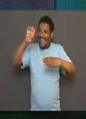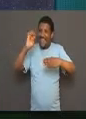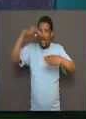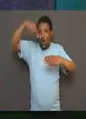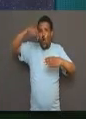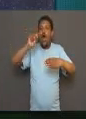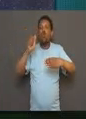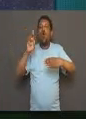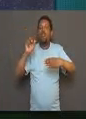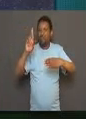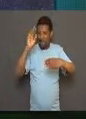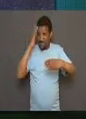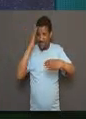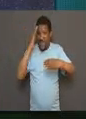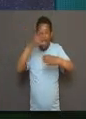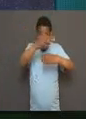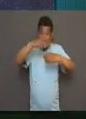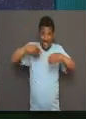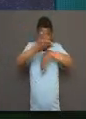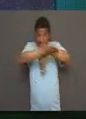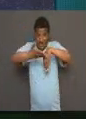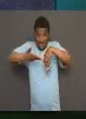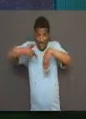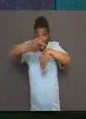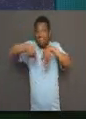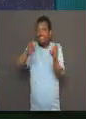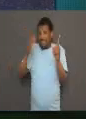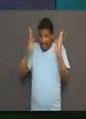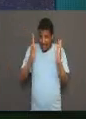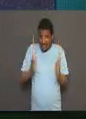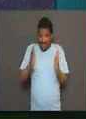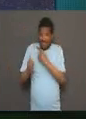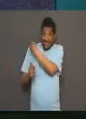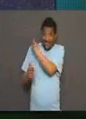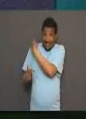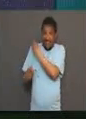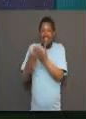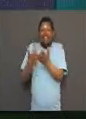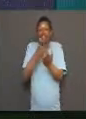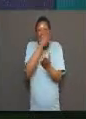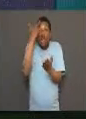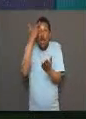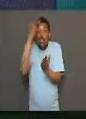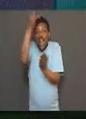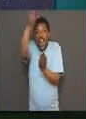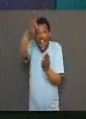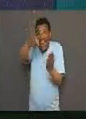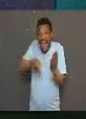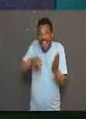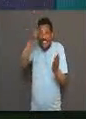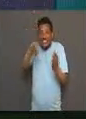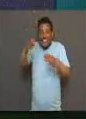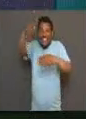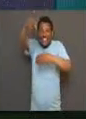increase polewards from the equator. This is because the lines